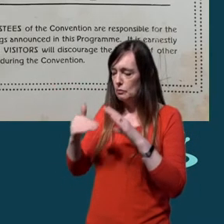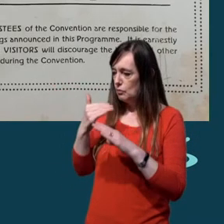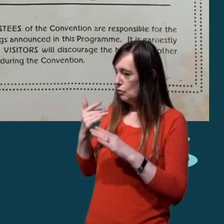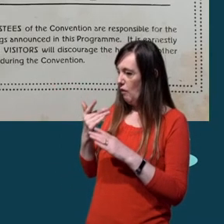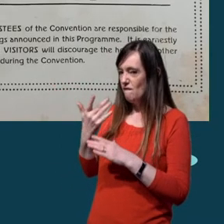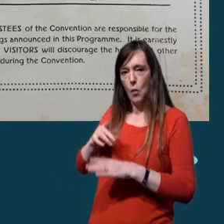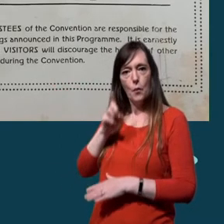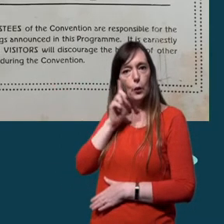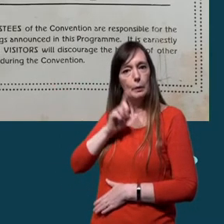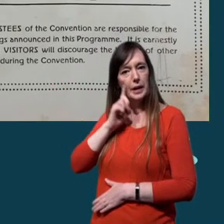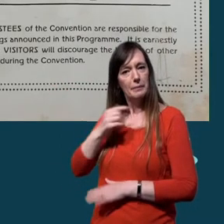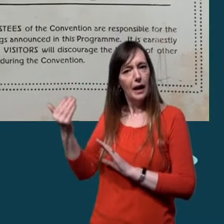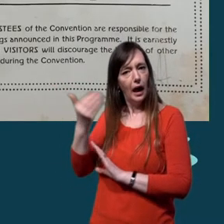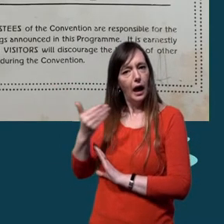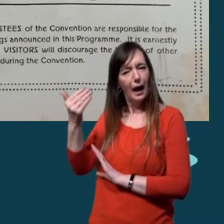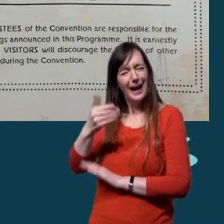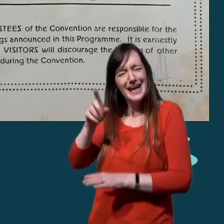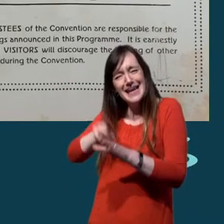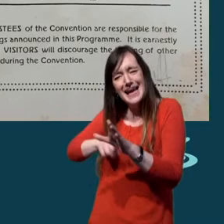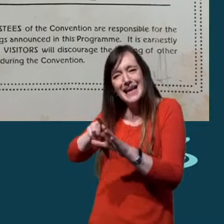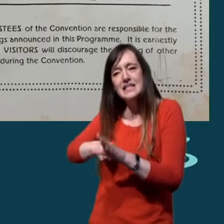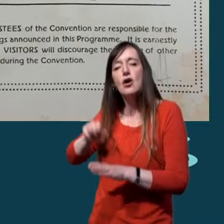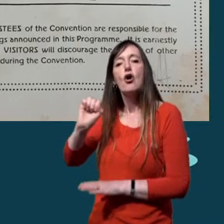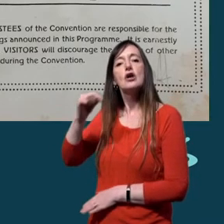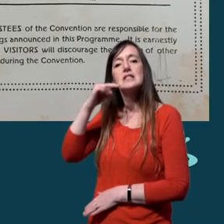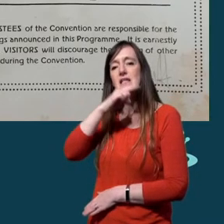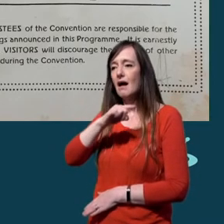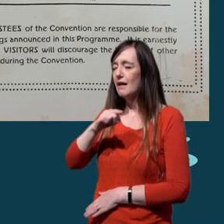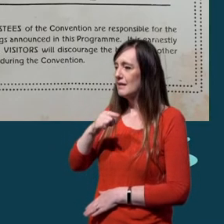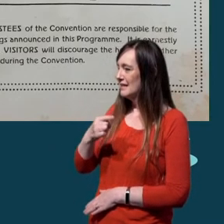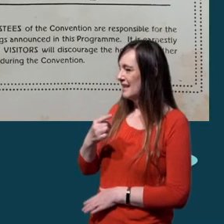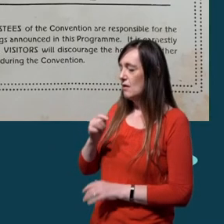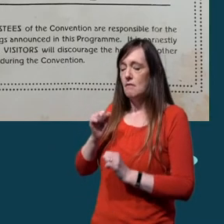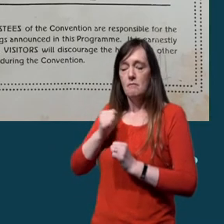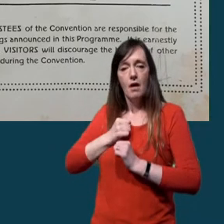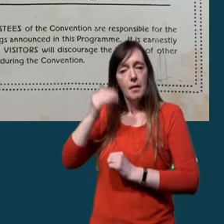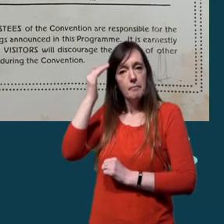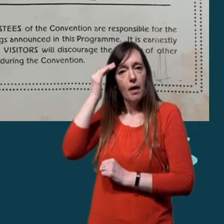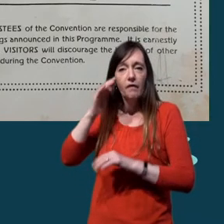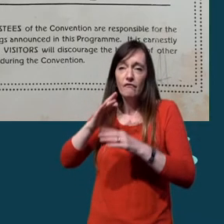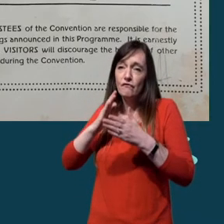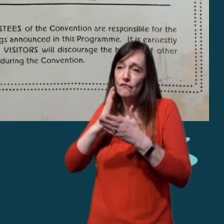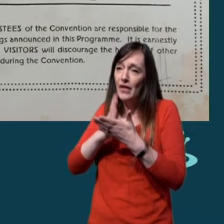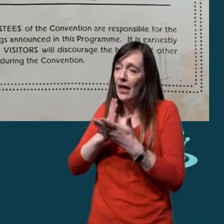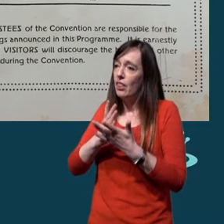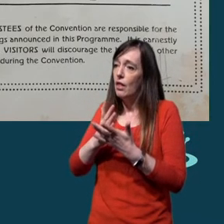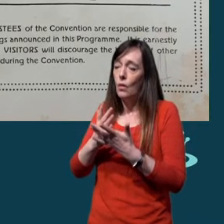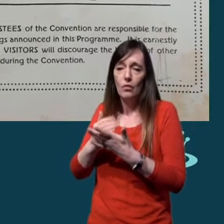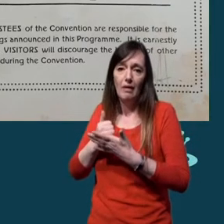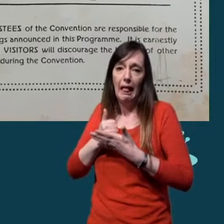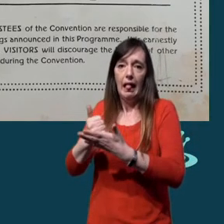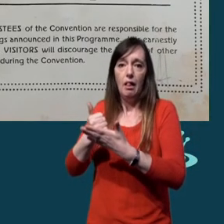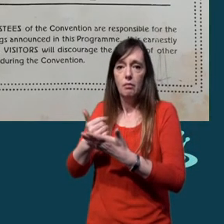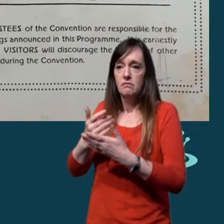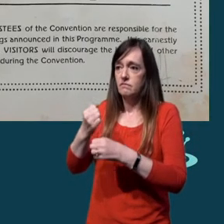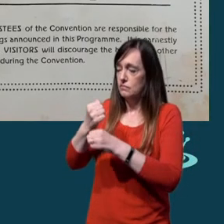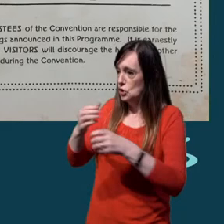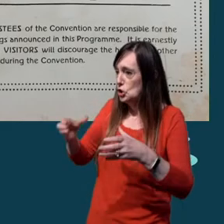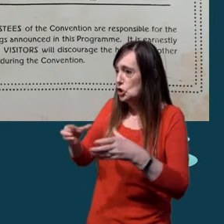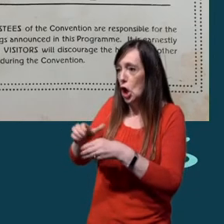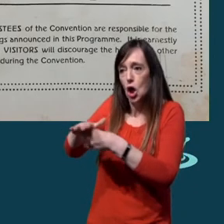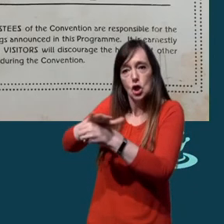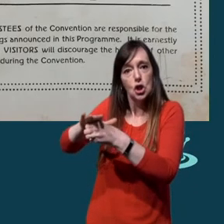years, and her son wrote saying, "My mother's faith was greatly helped by the teaching at her church and at Keswick. She